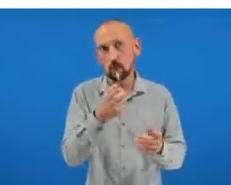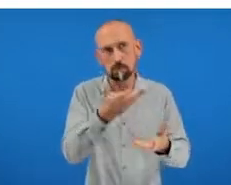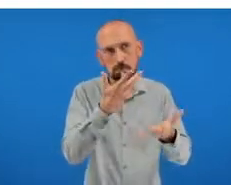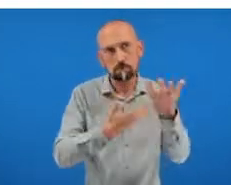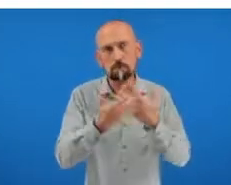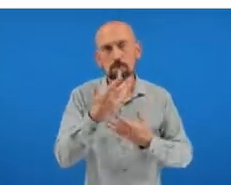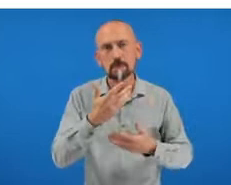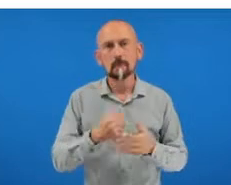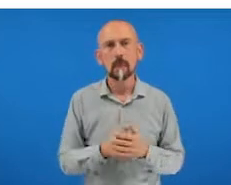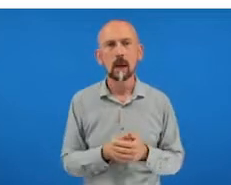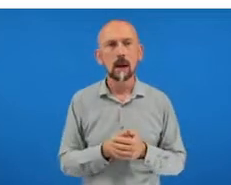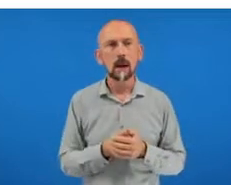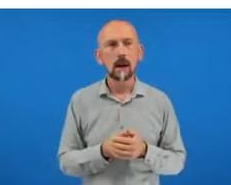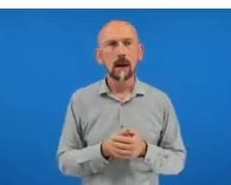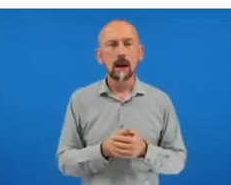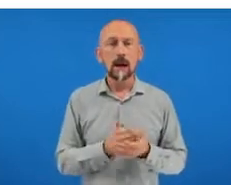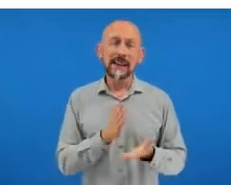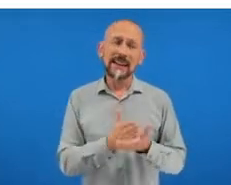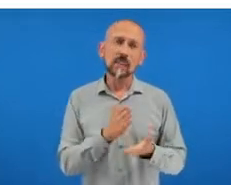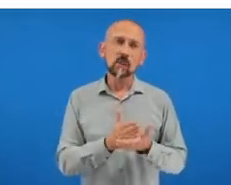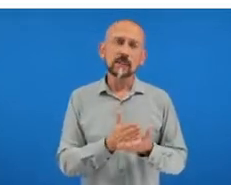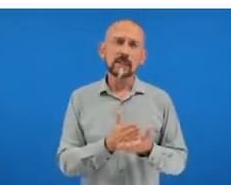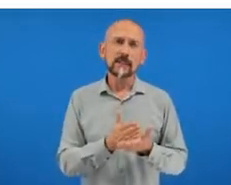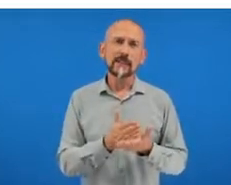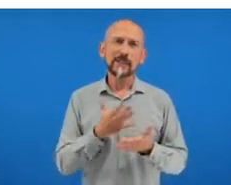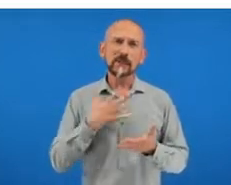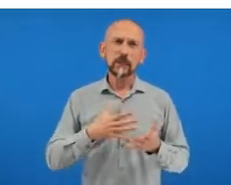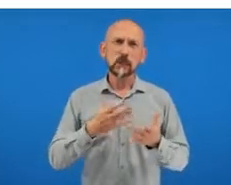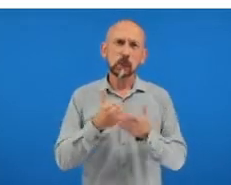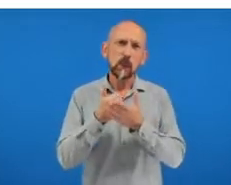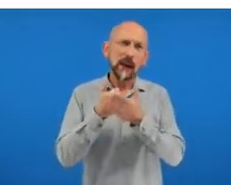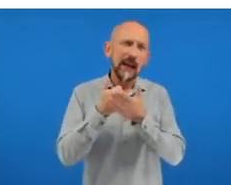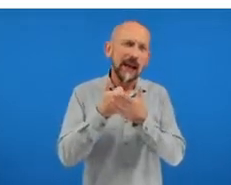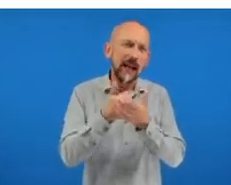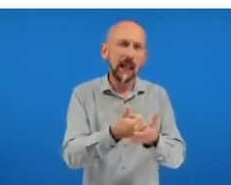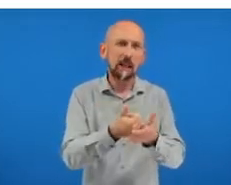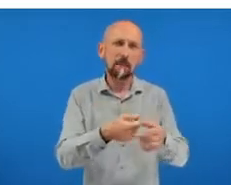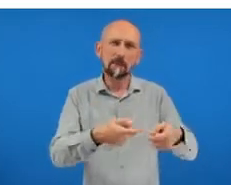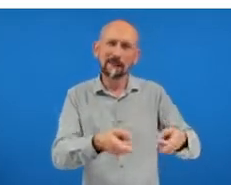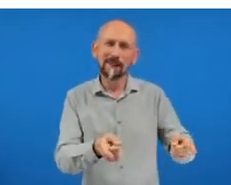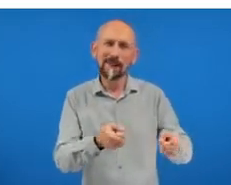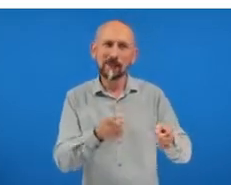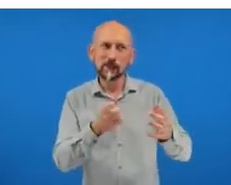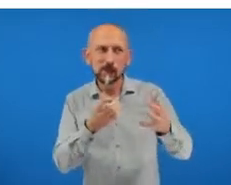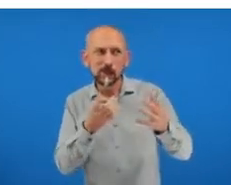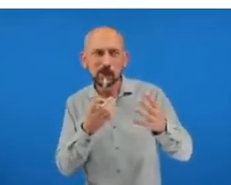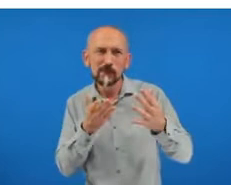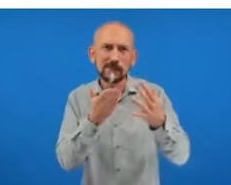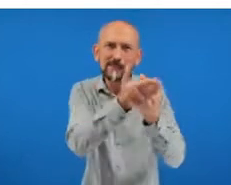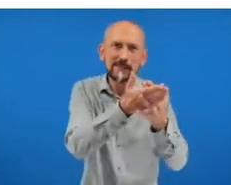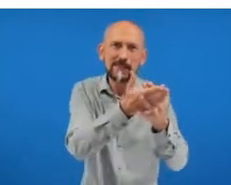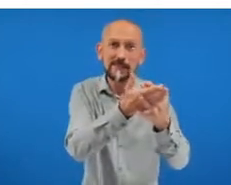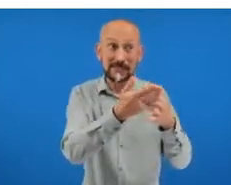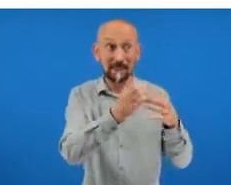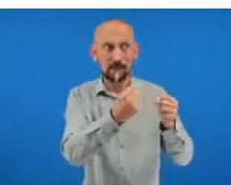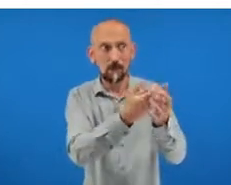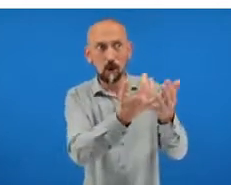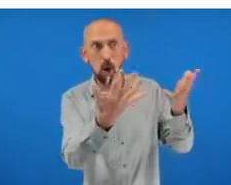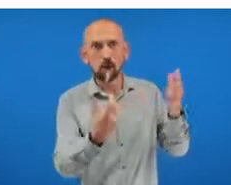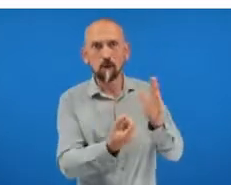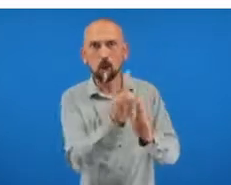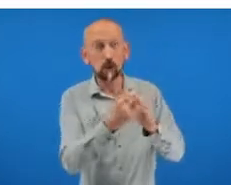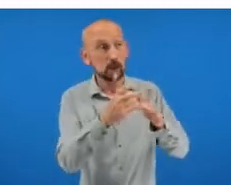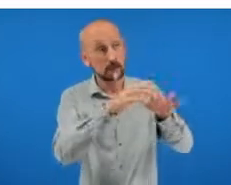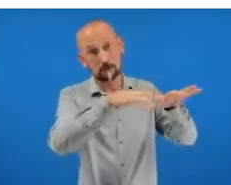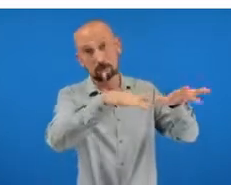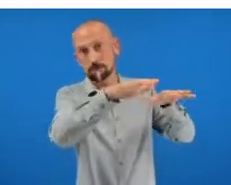and actually help people hook in to the huge array of opportunities that are actually out there,